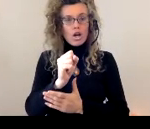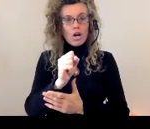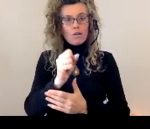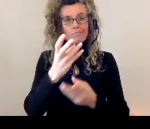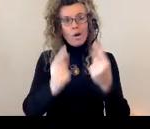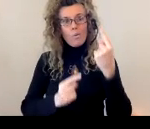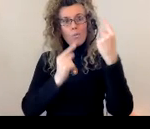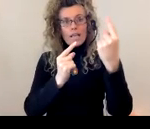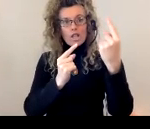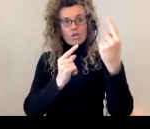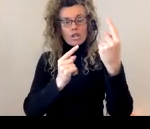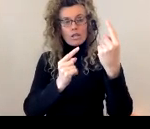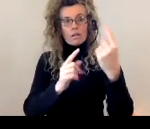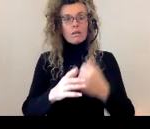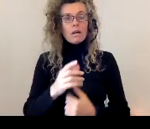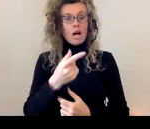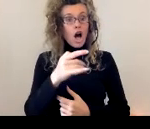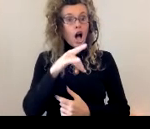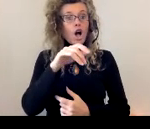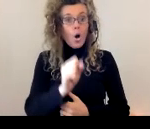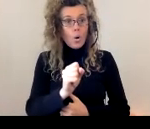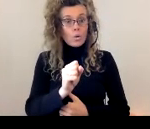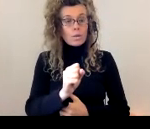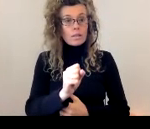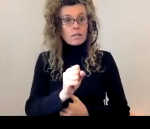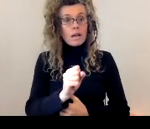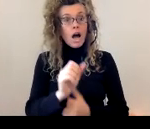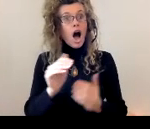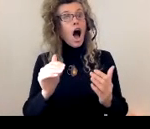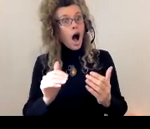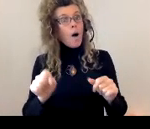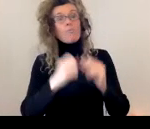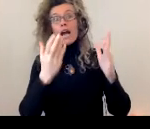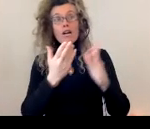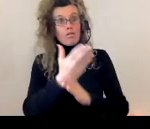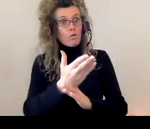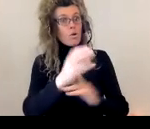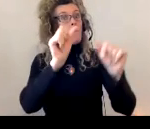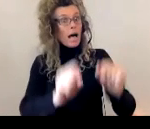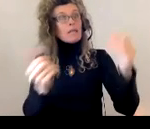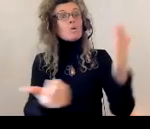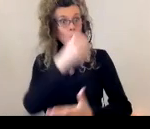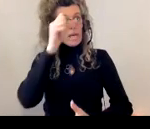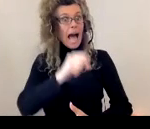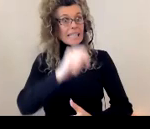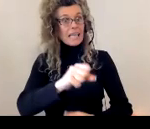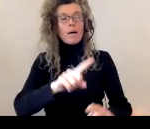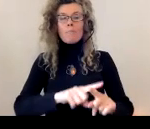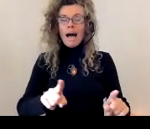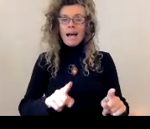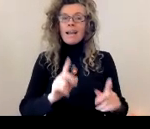objectives that are new possibilities, that would be breakthroughs in your life, but they